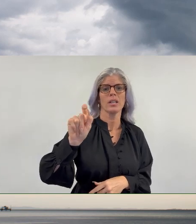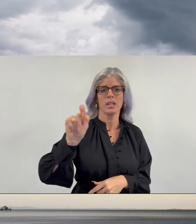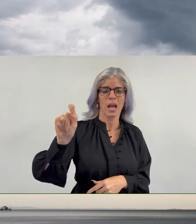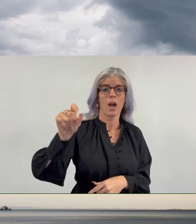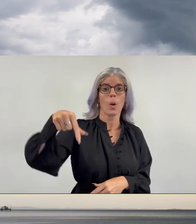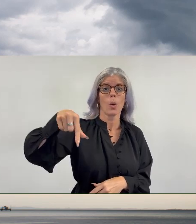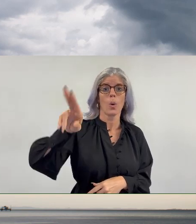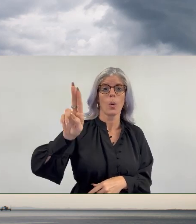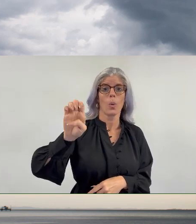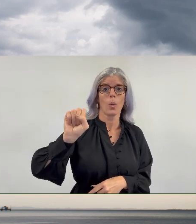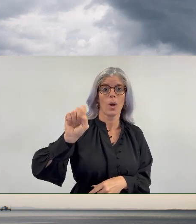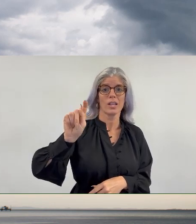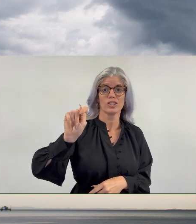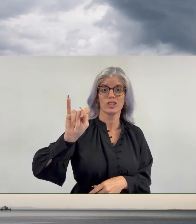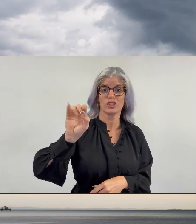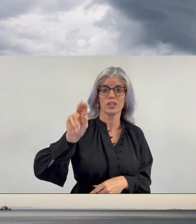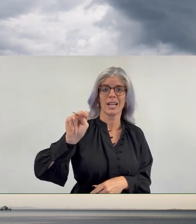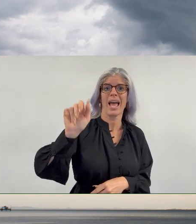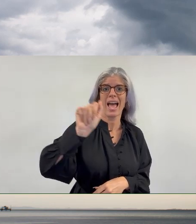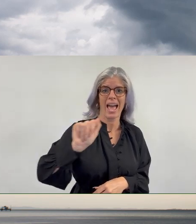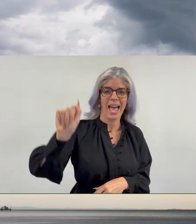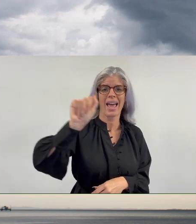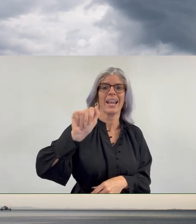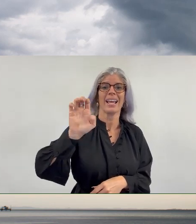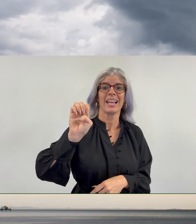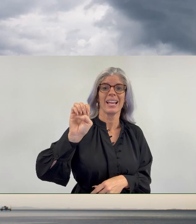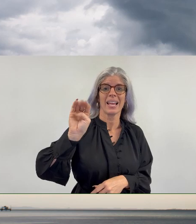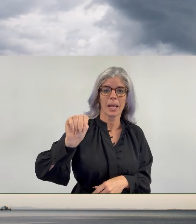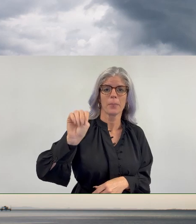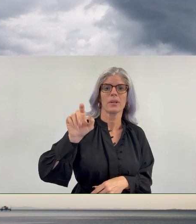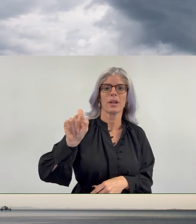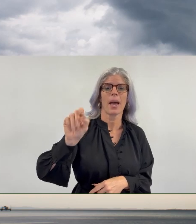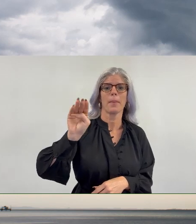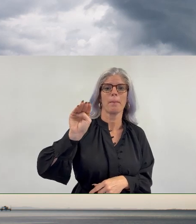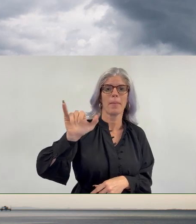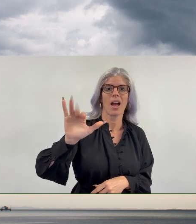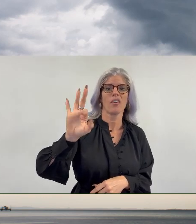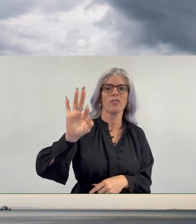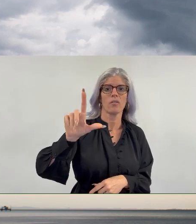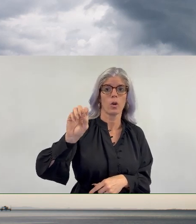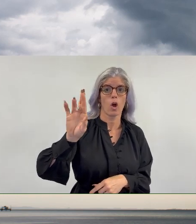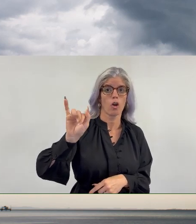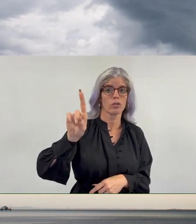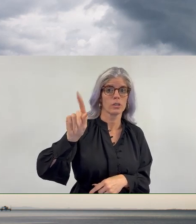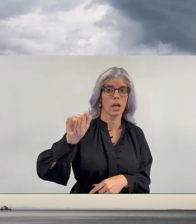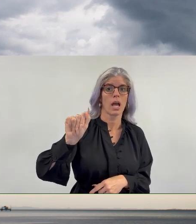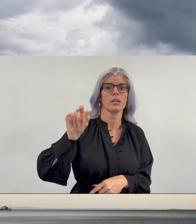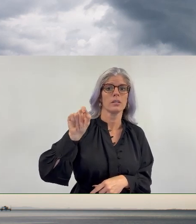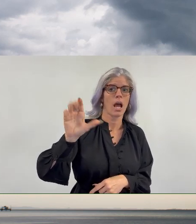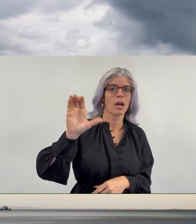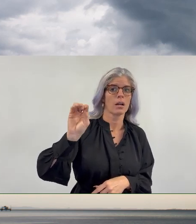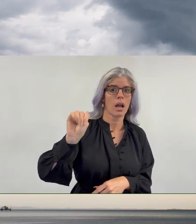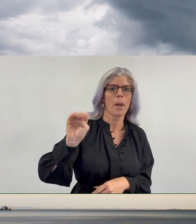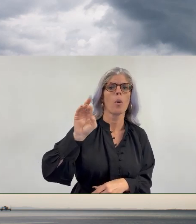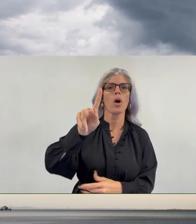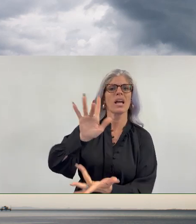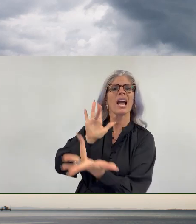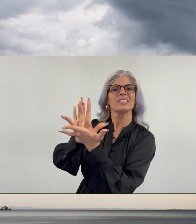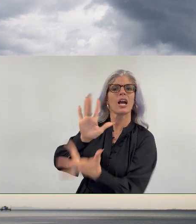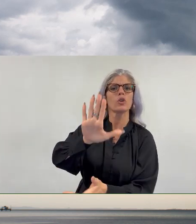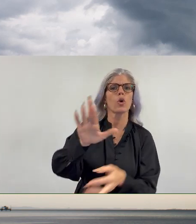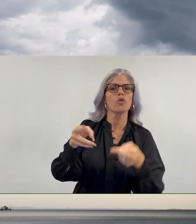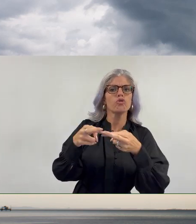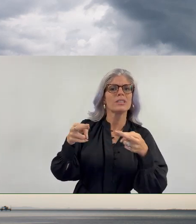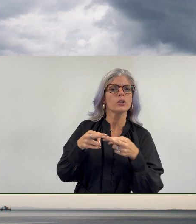for you in the chat. Additional resources mentioned throughout this presentation have been compiled for you in the PDF Hurricane Ian